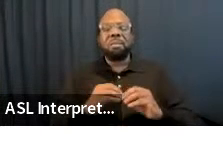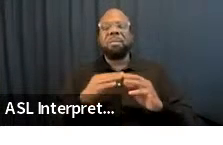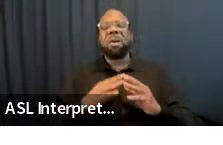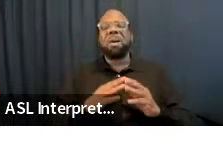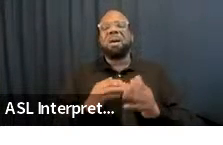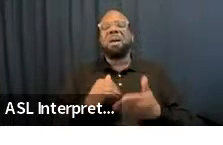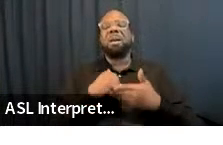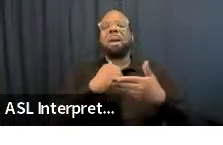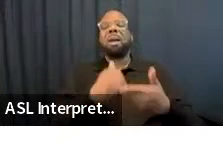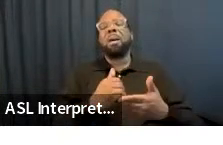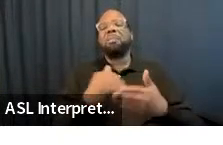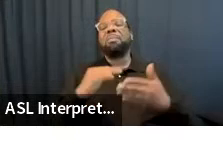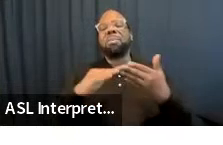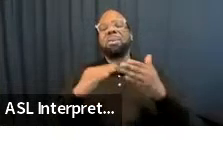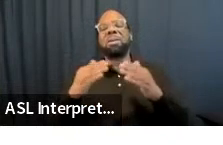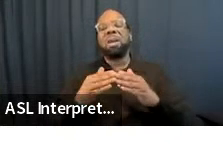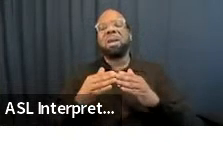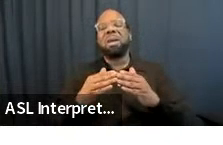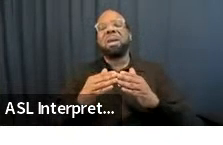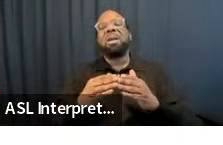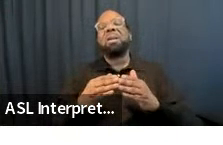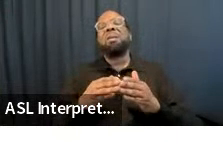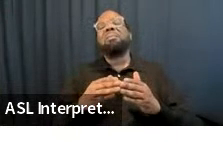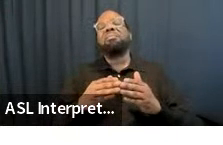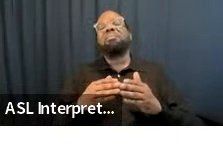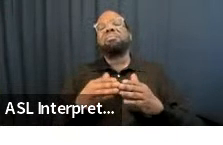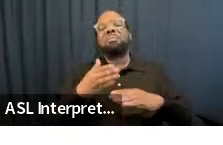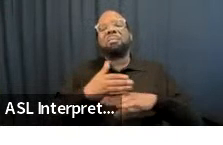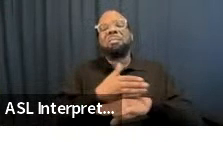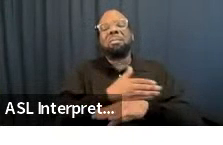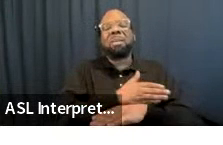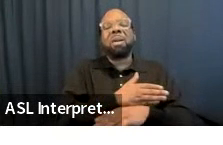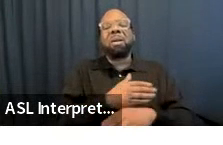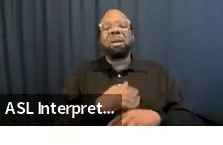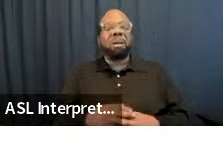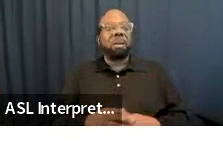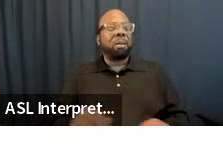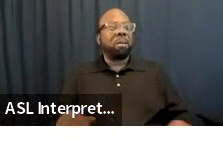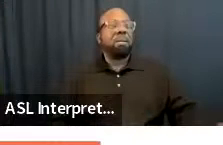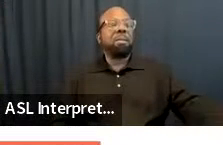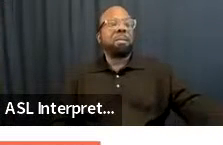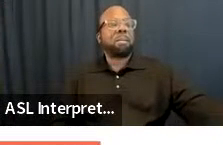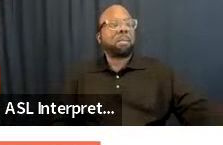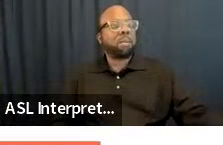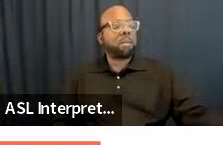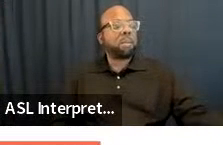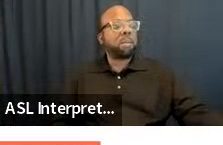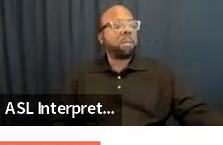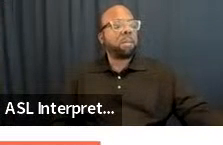city's recovery and create good jobs in all five boroughs. Next slide, please.